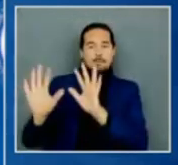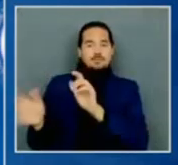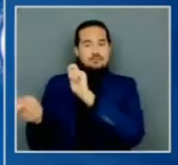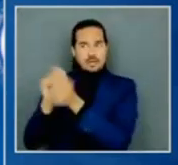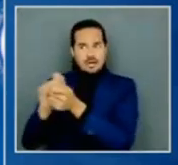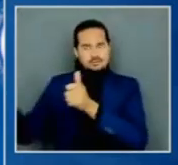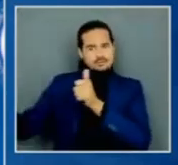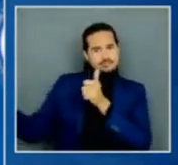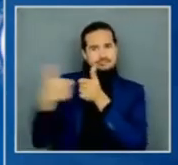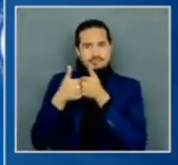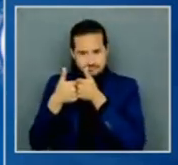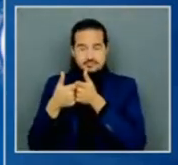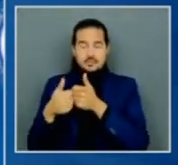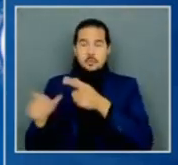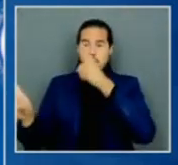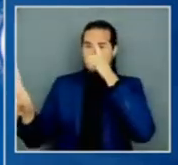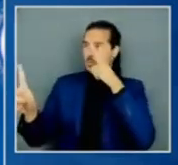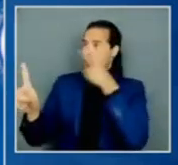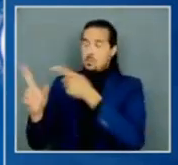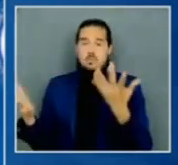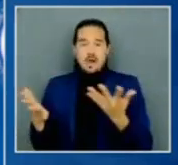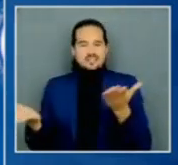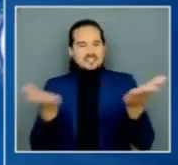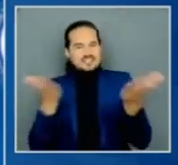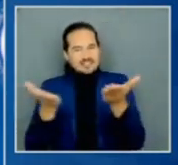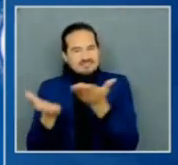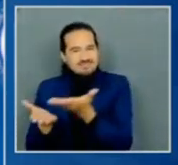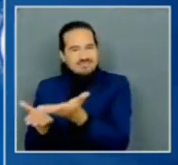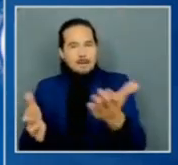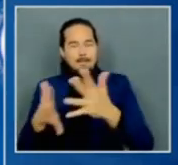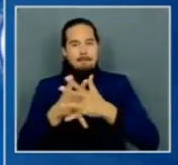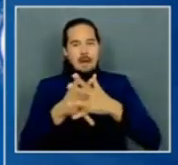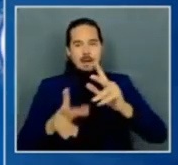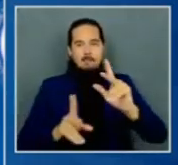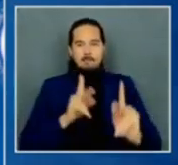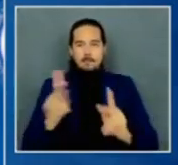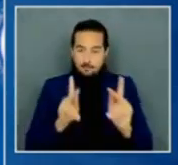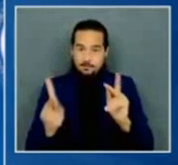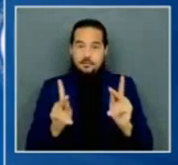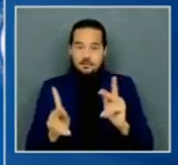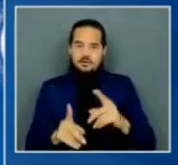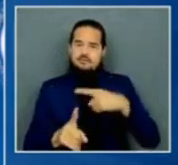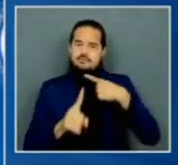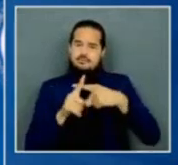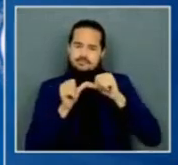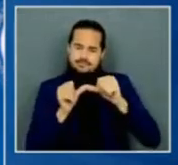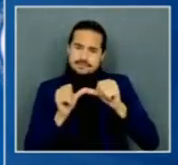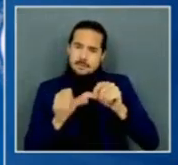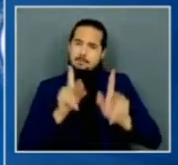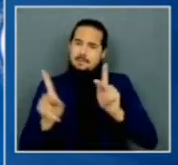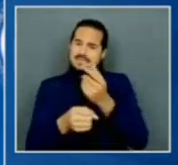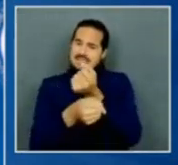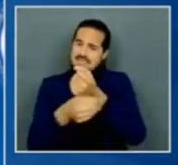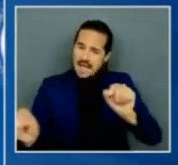equitably serve all Americans, all while continuing to ensure the safety of travelers and workers